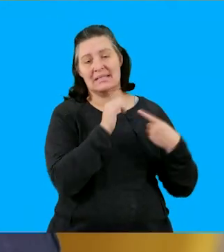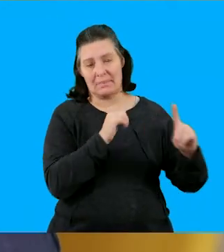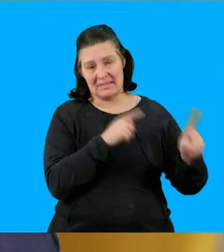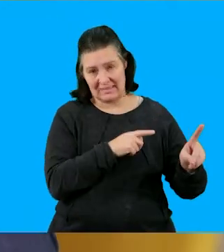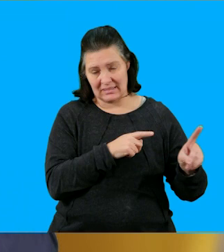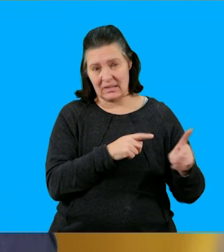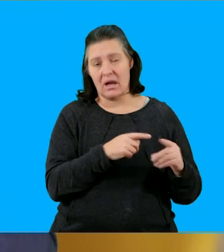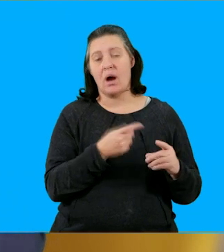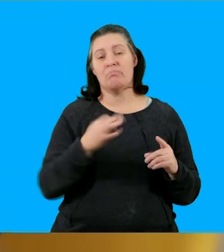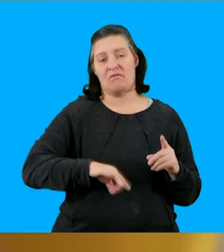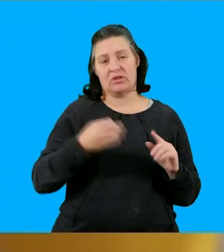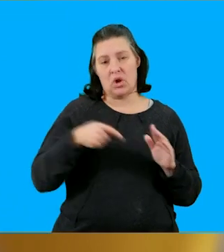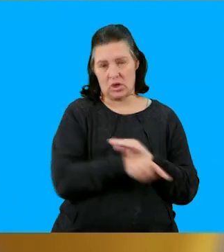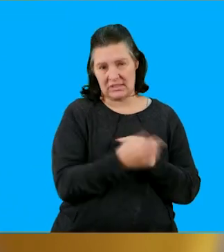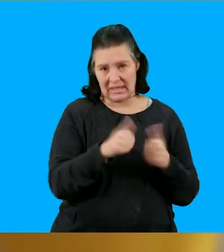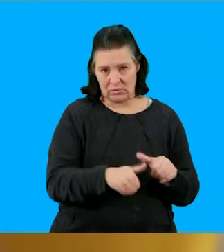profit and loss account.